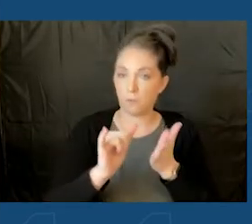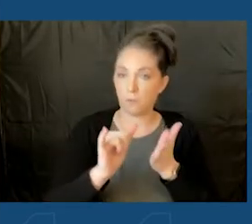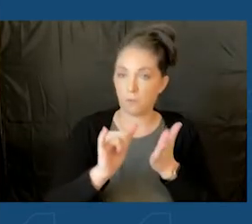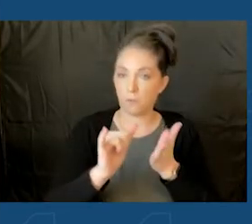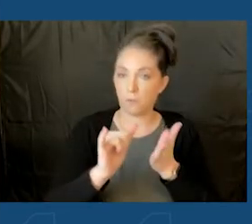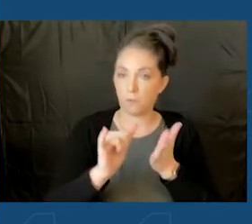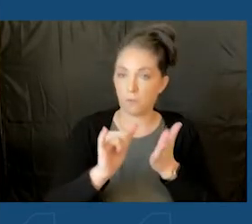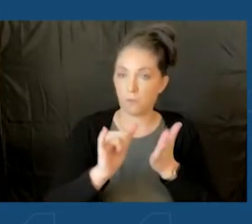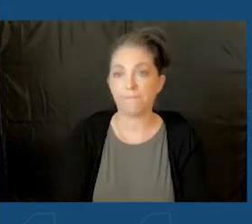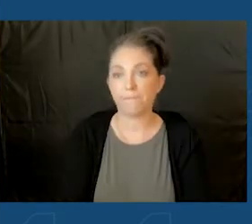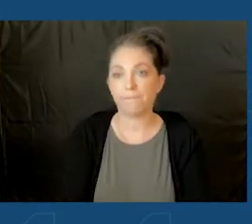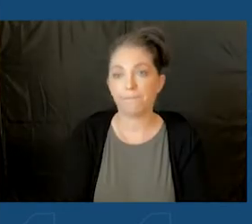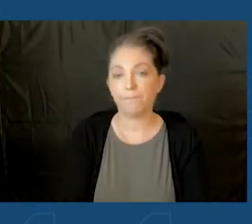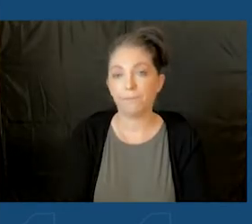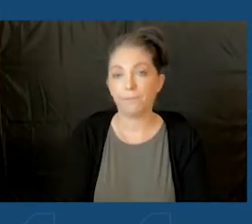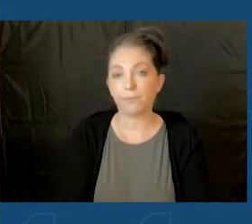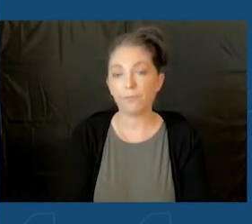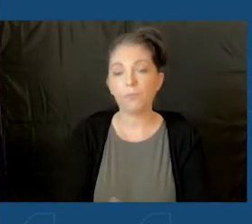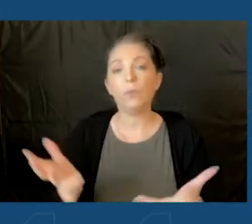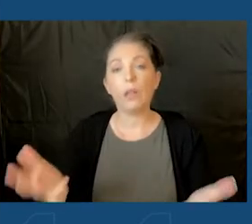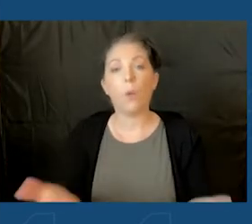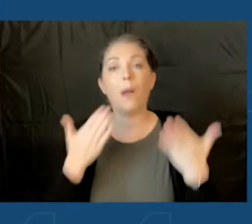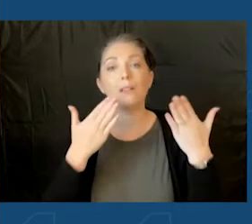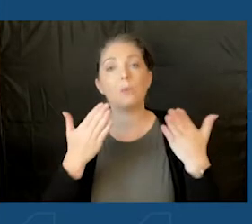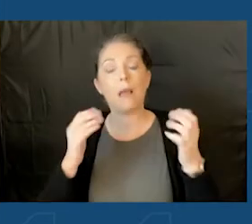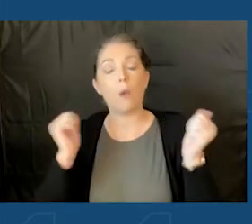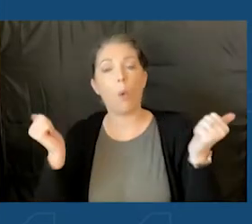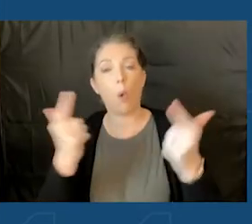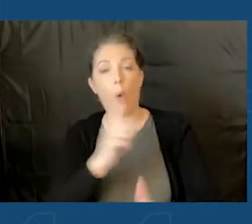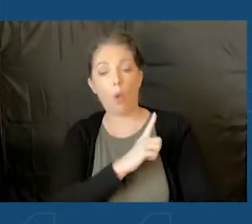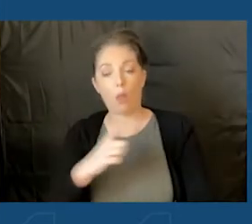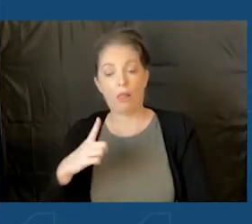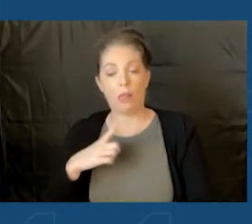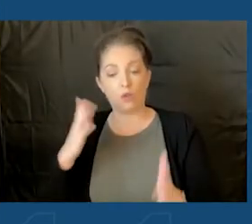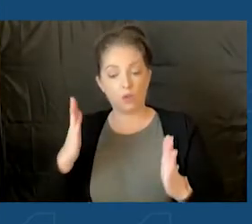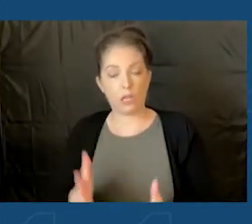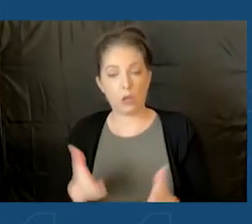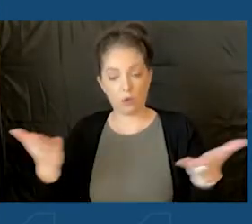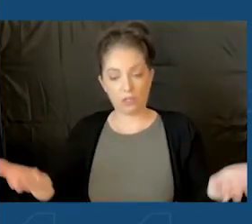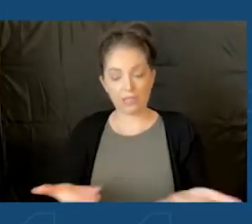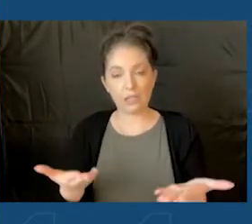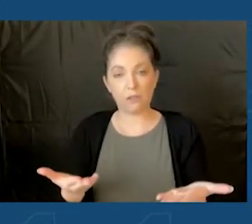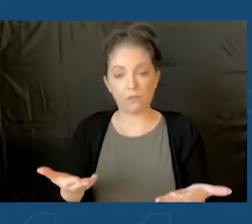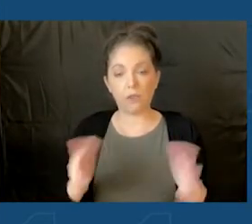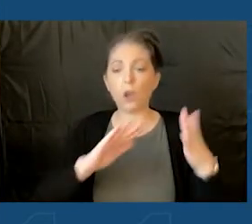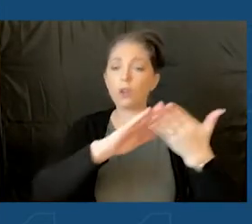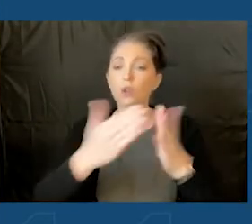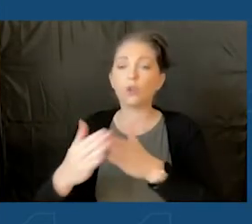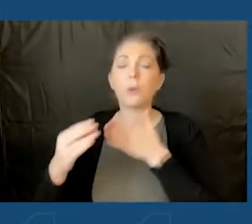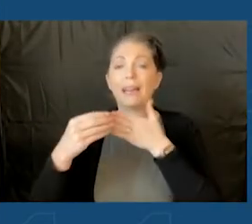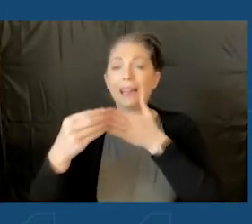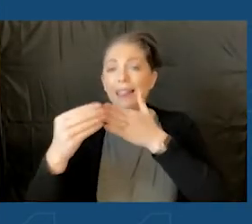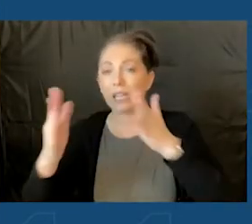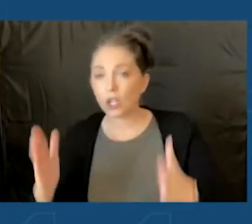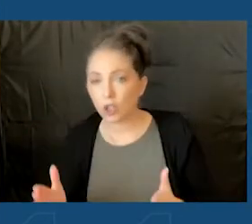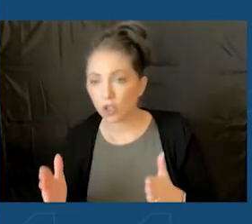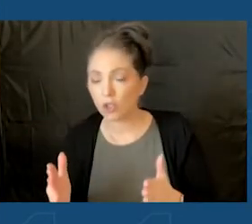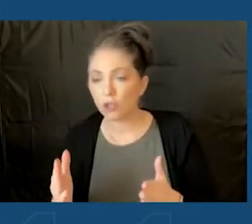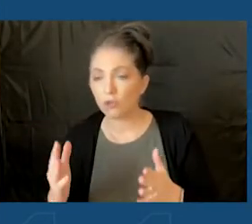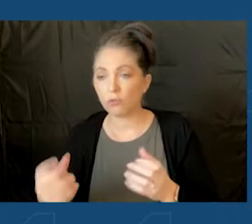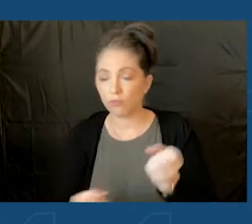I'd like to thank all the legislators in this room that are here today, all the community leaders that have stood behind our members at our time